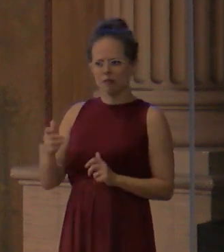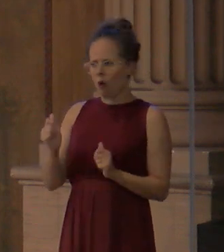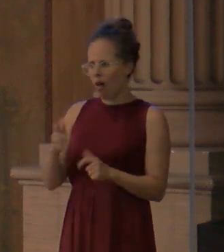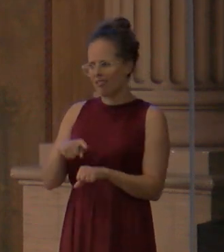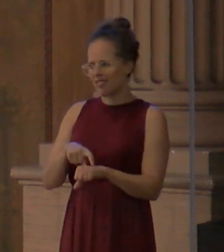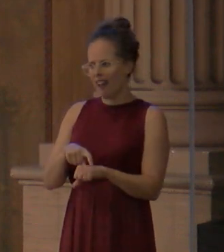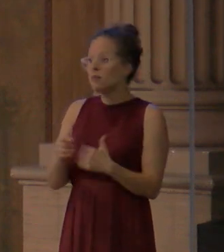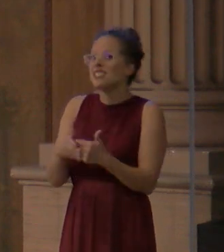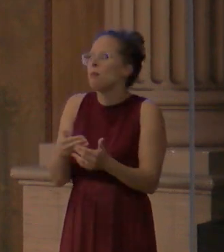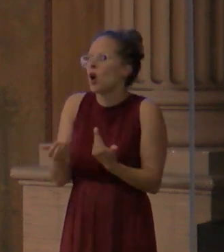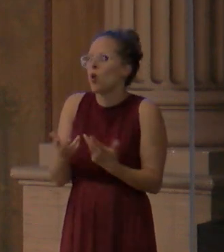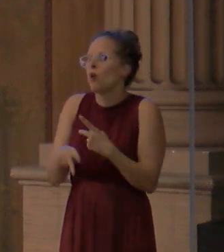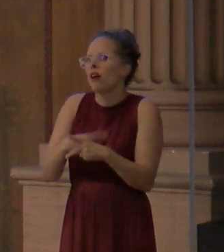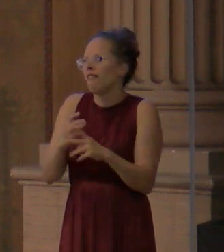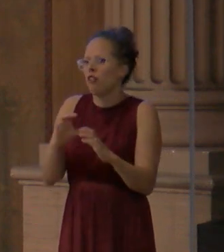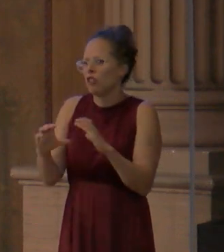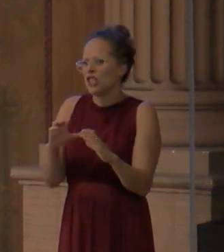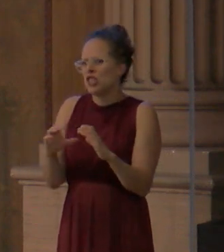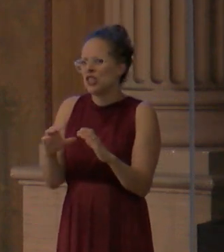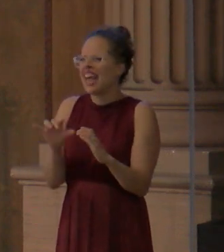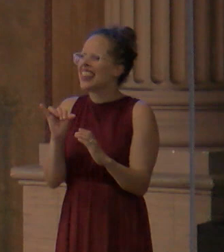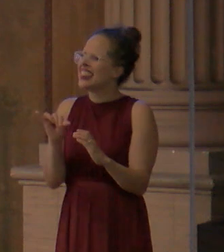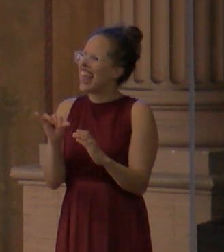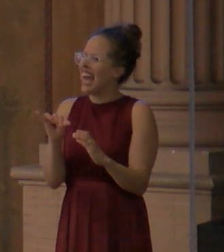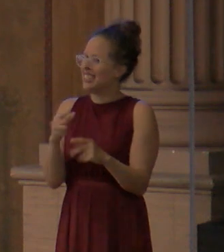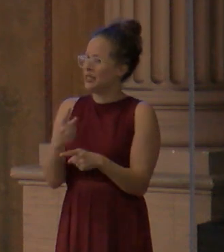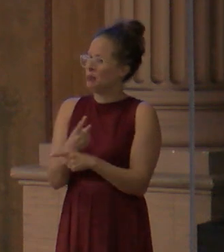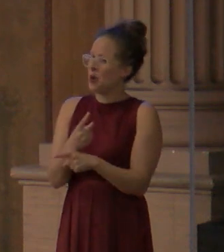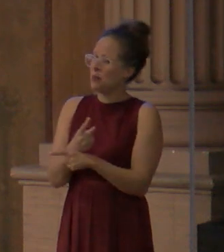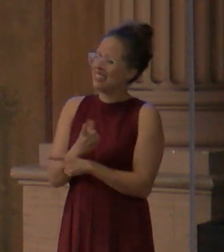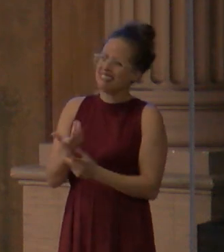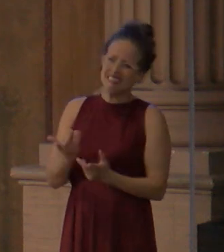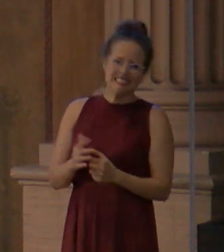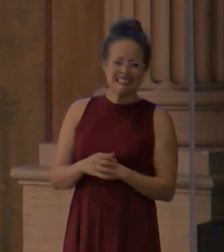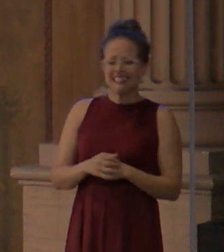what the conversation is about. That's become their default posture.